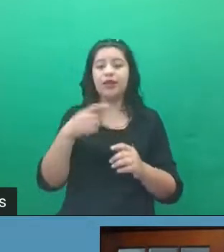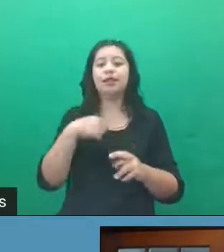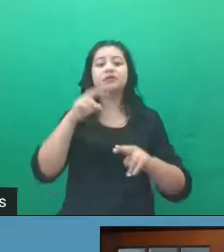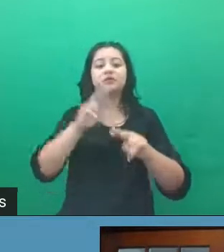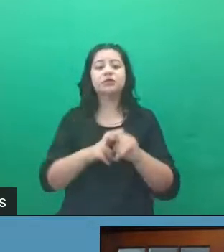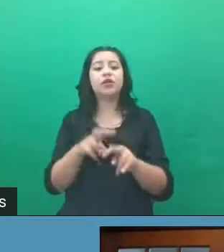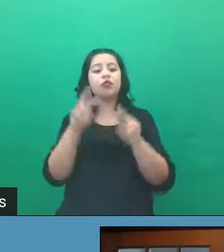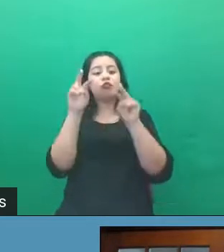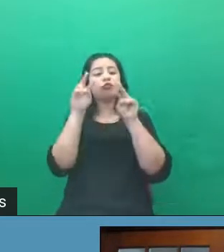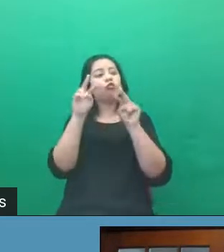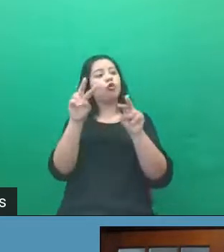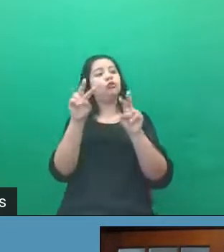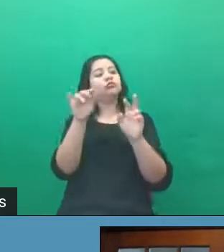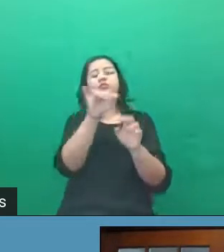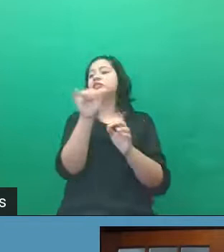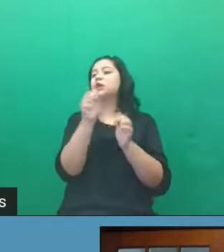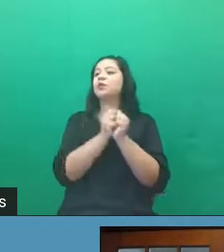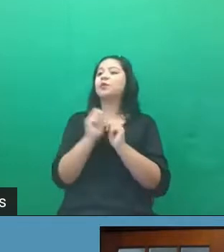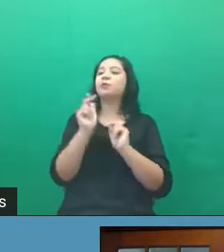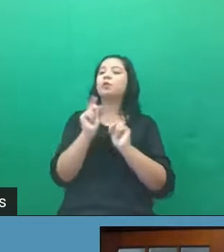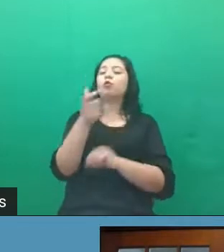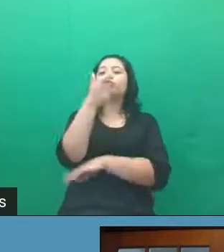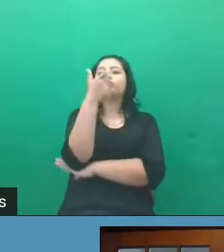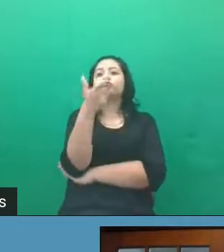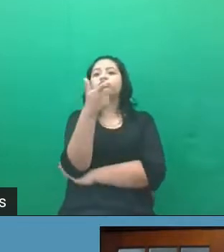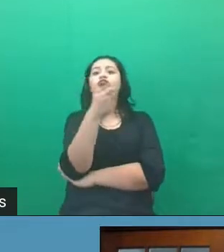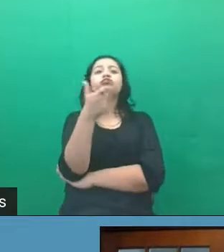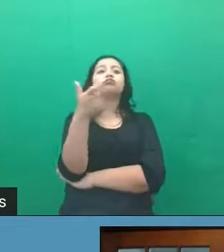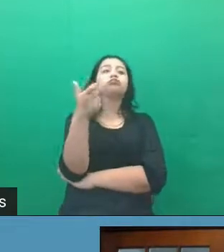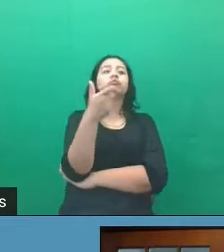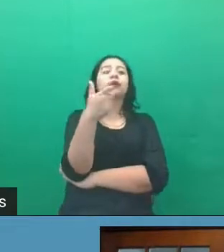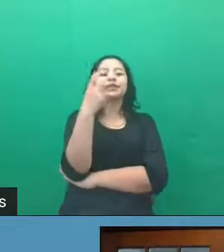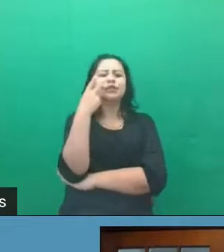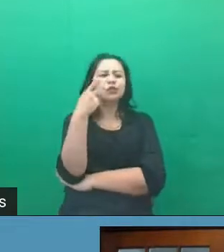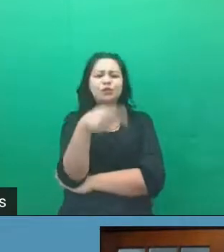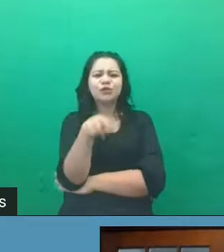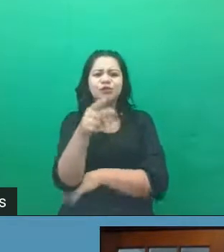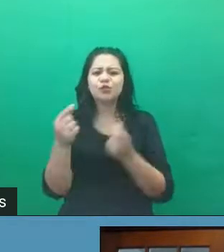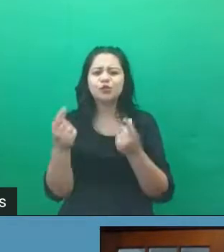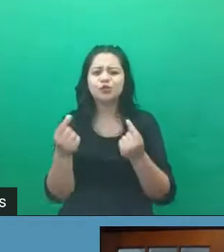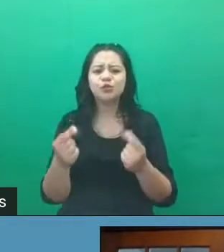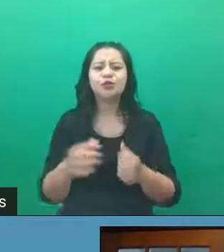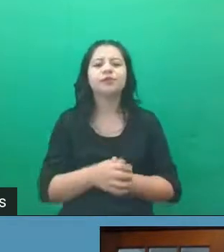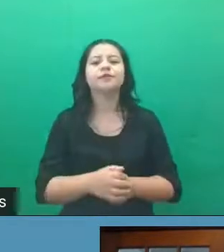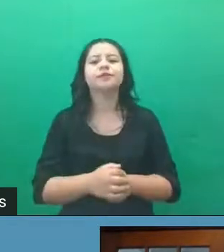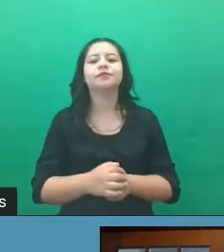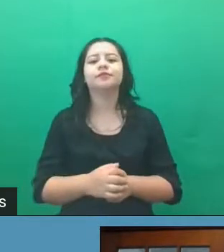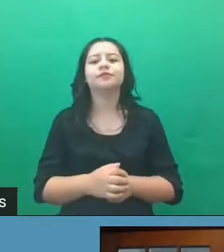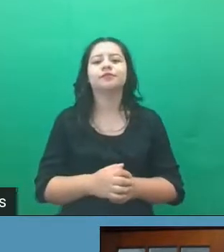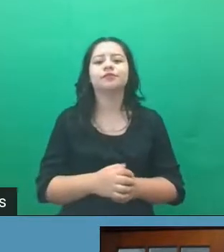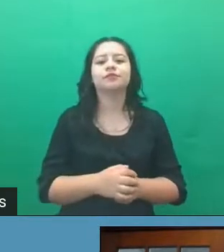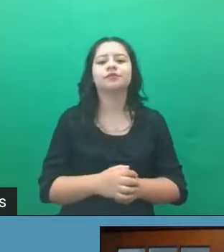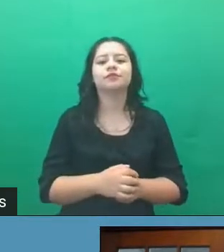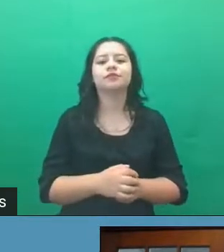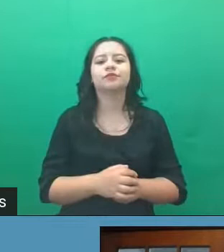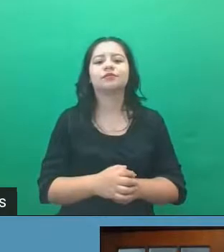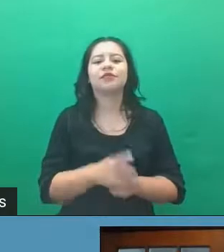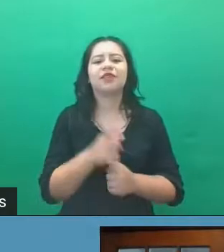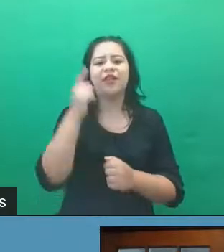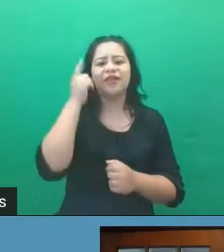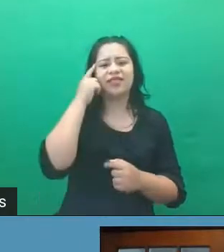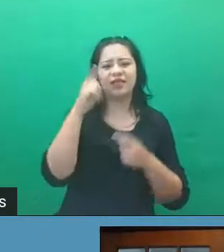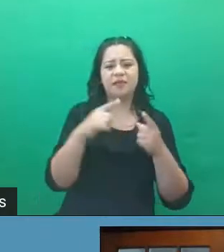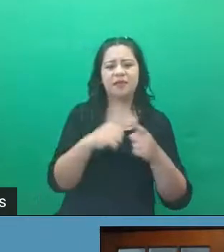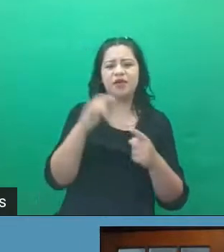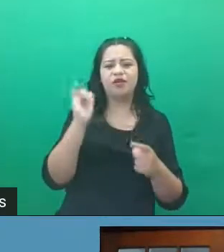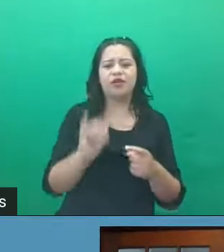and watched with people and saw what people were doing in real time. Right. That you got to thinking about